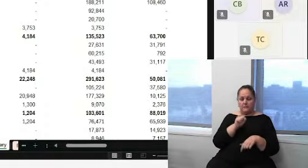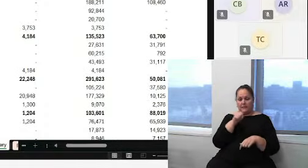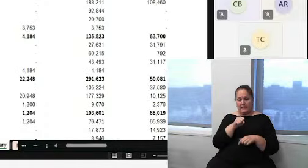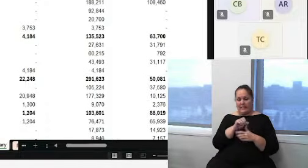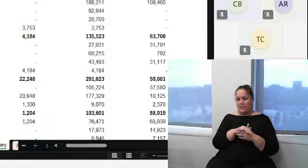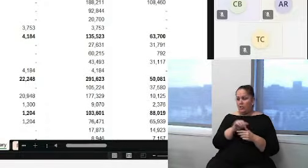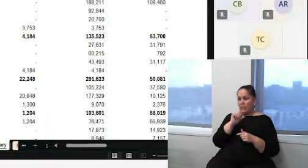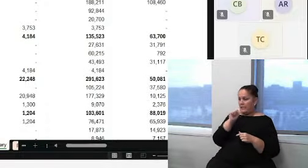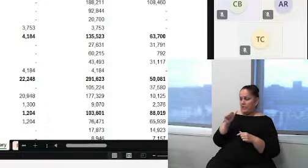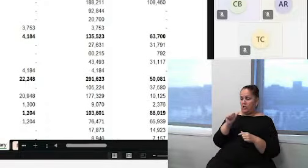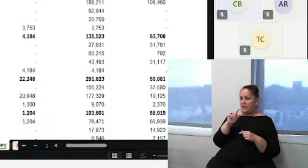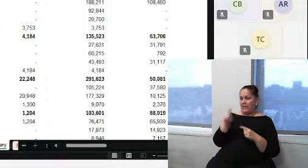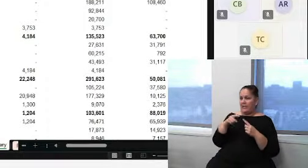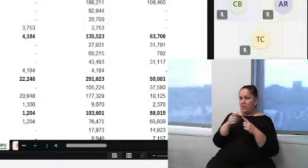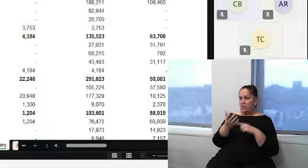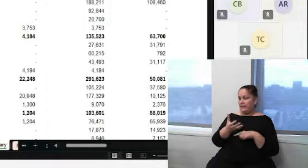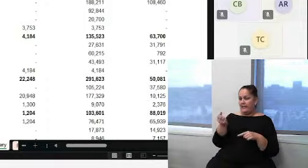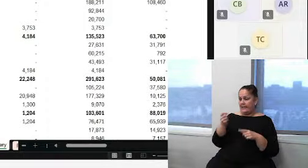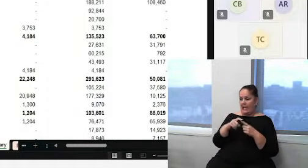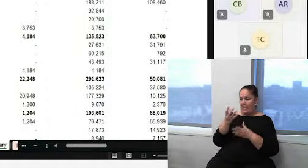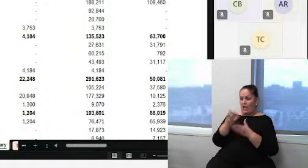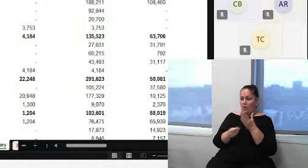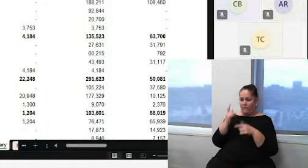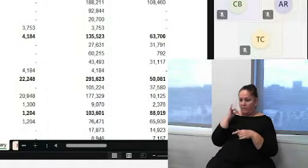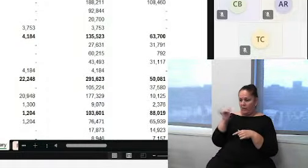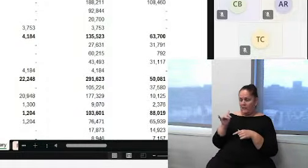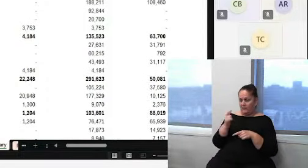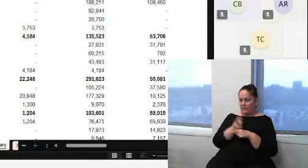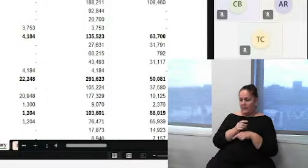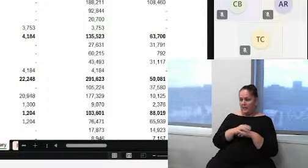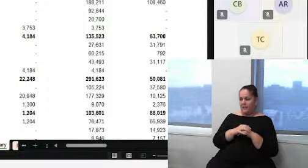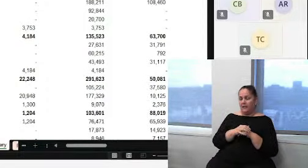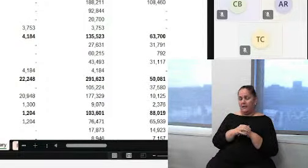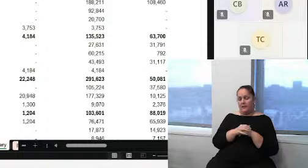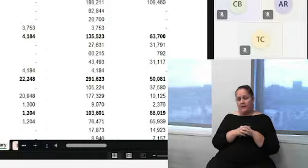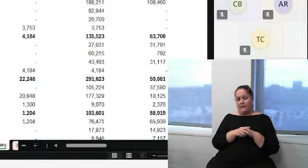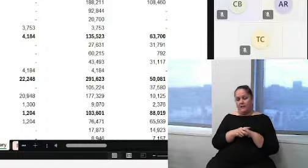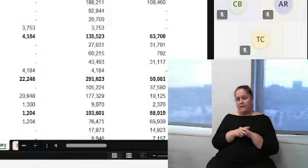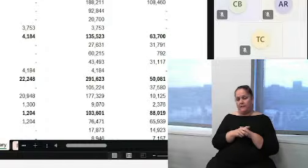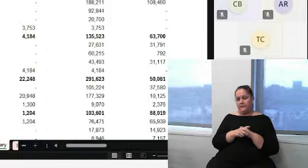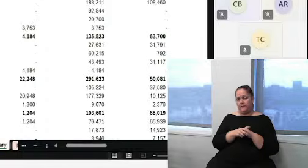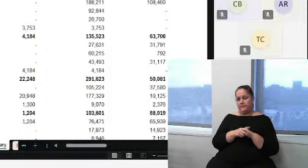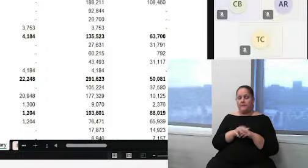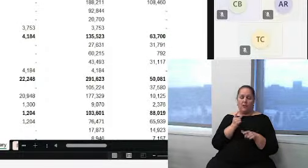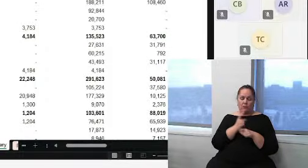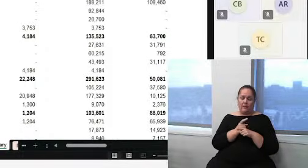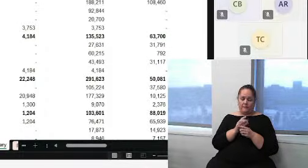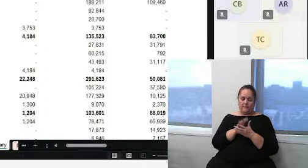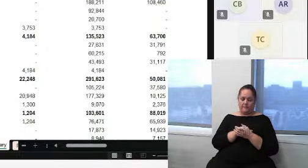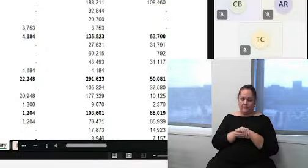actively trying to get them reinstated, Yes. right? Okay, so it's not the case that they just got taken out and are gone forever, right?